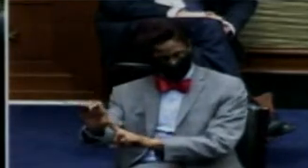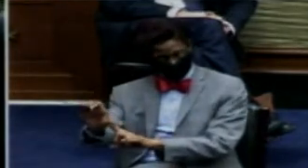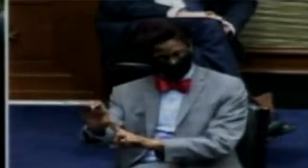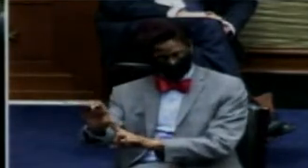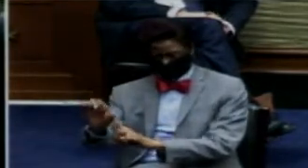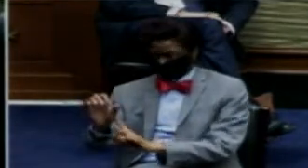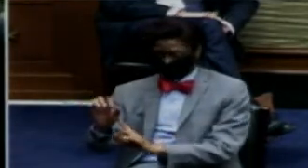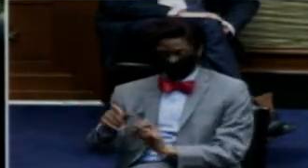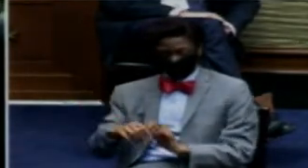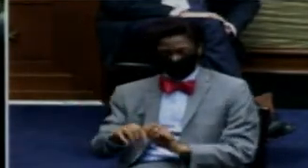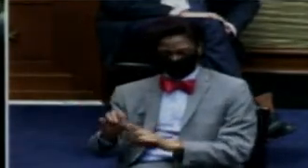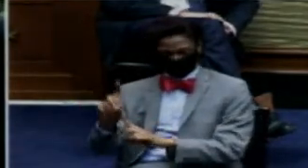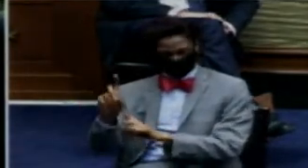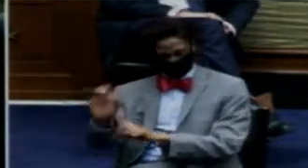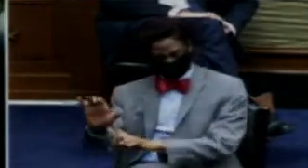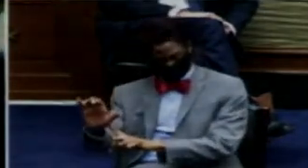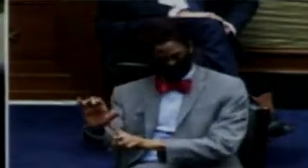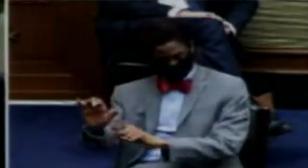me? Yes.